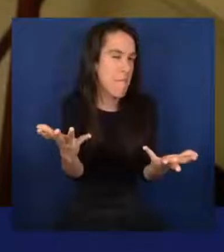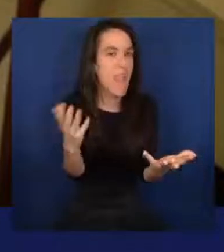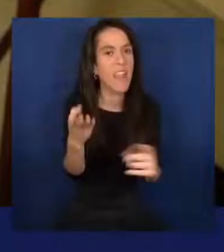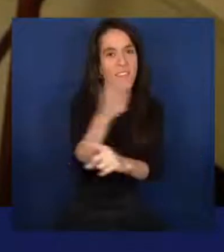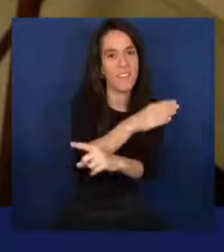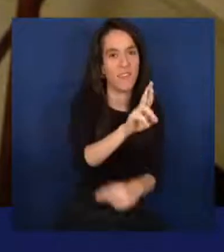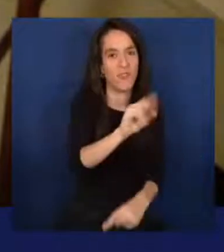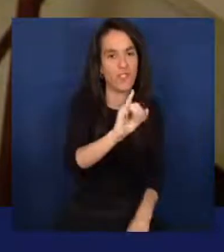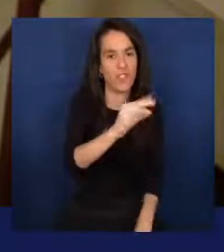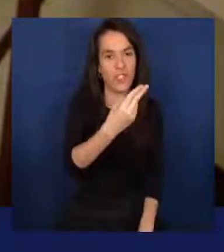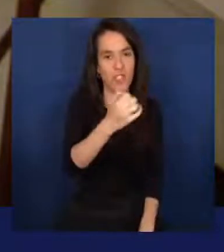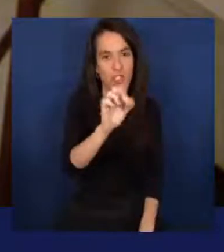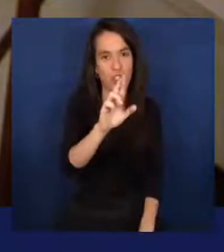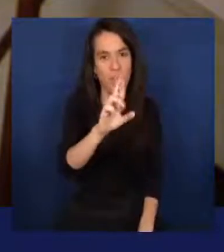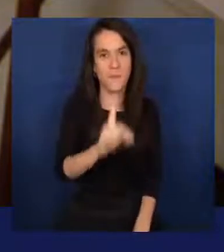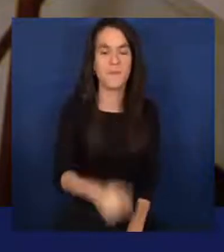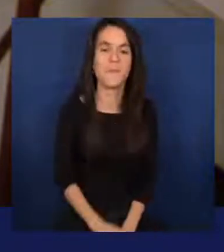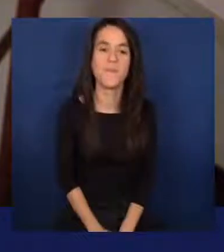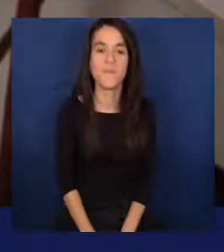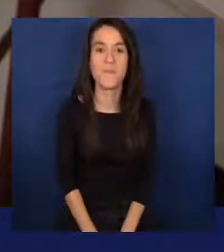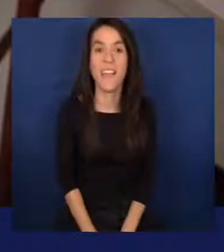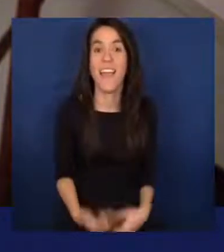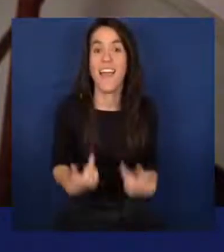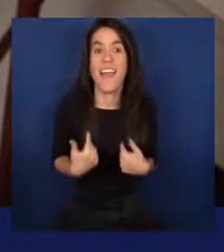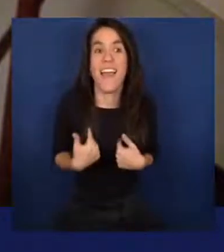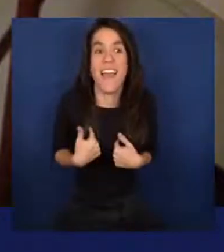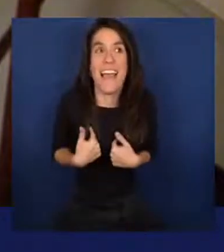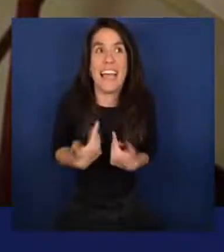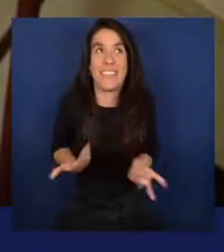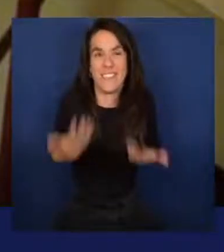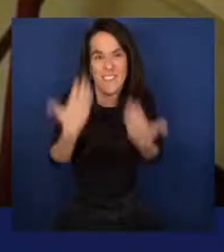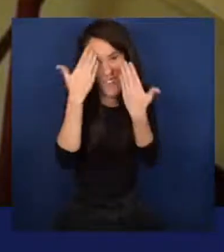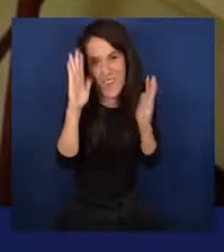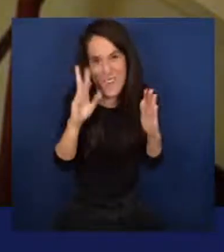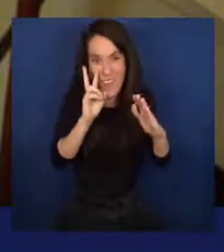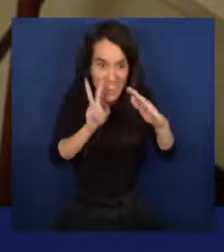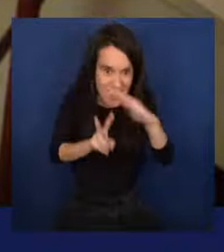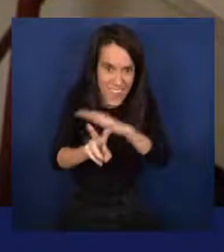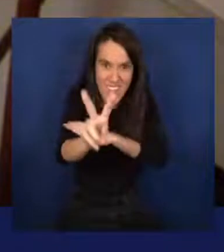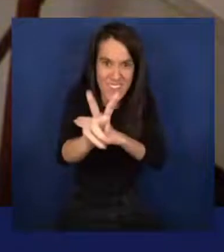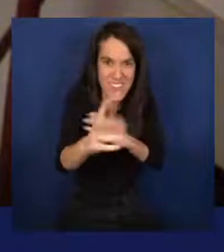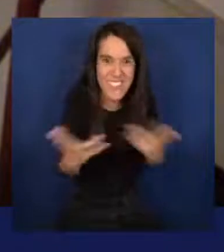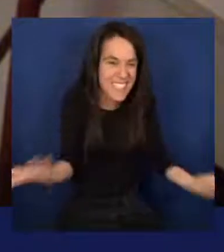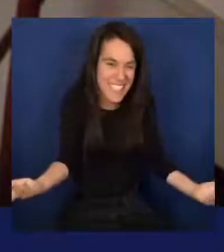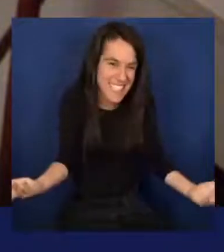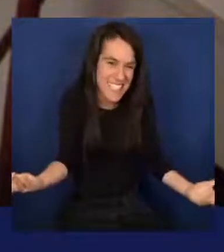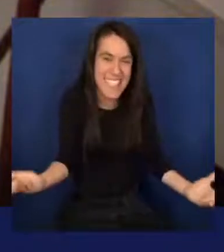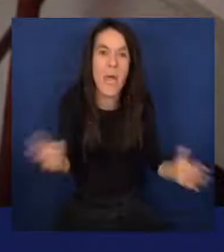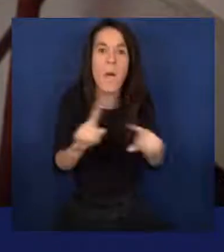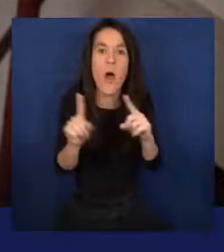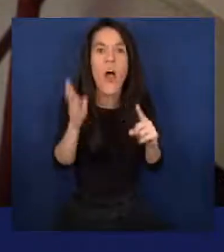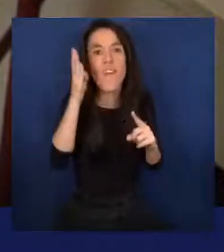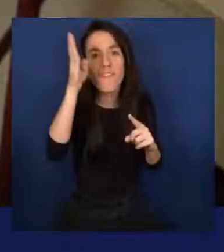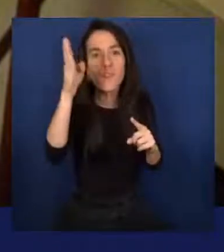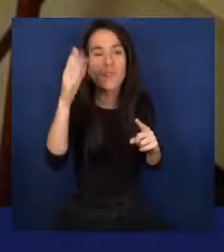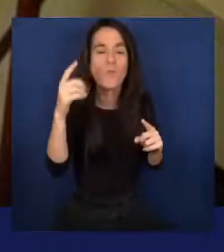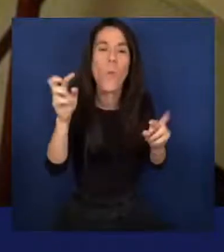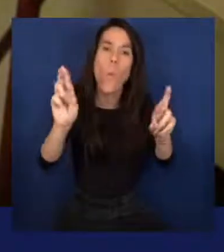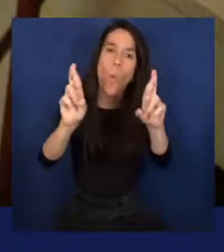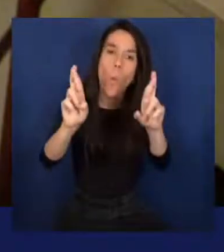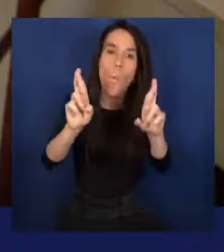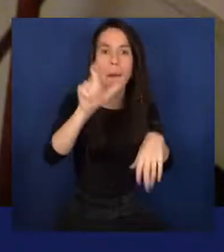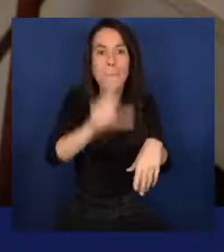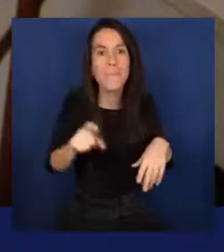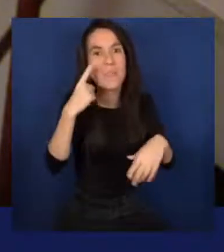Well, what I hope, I mean, I don't know what the future is because I'm not a visionary, but I hope people will see it as a